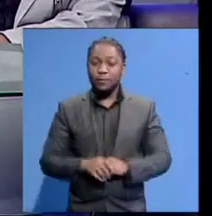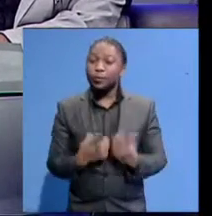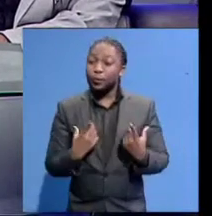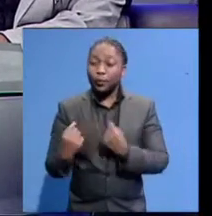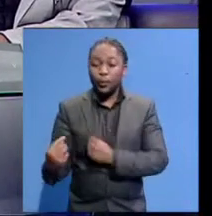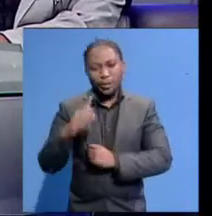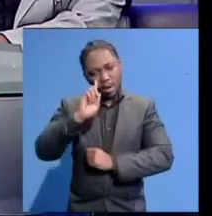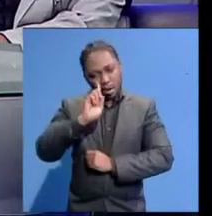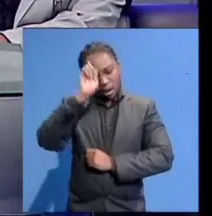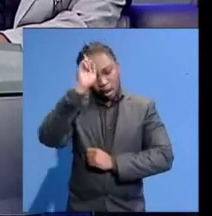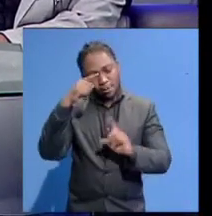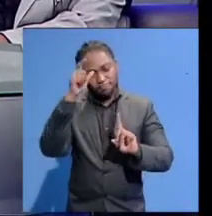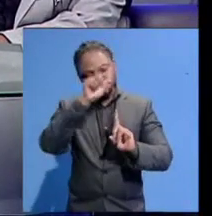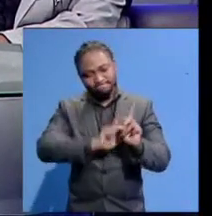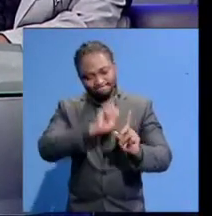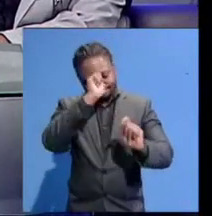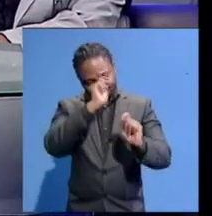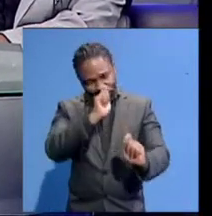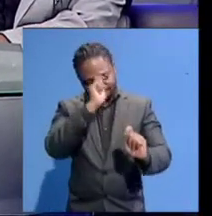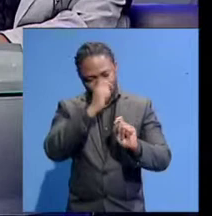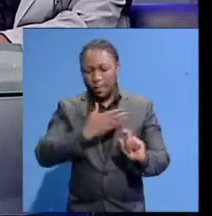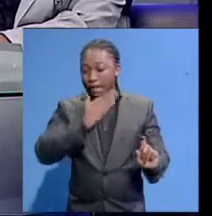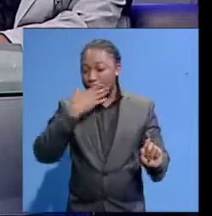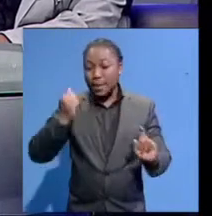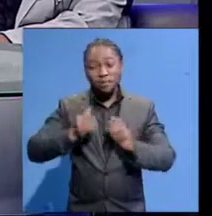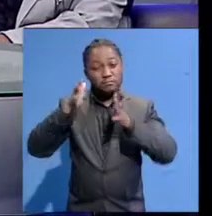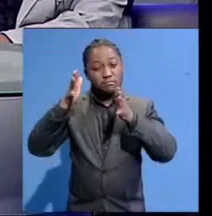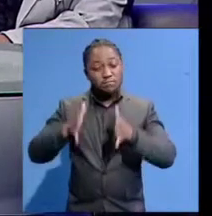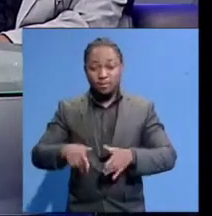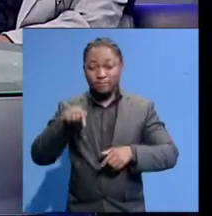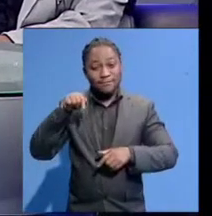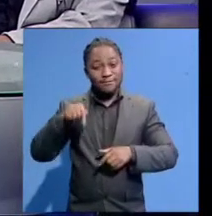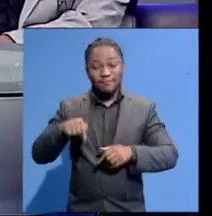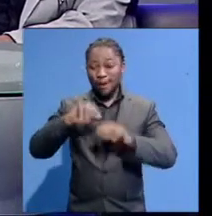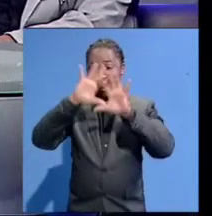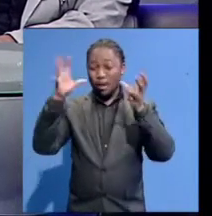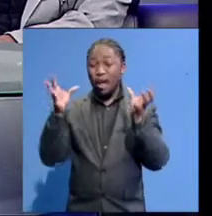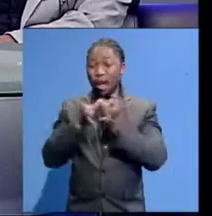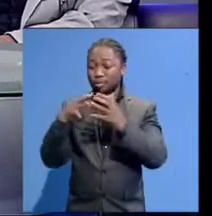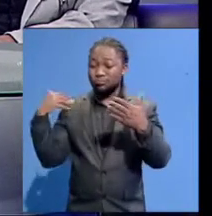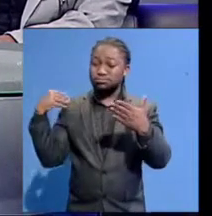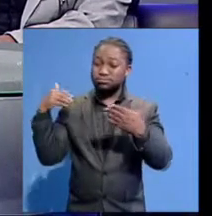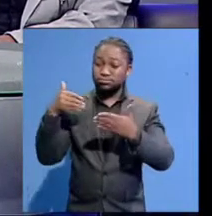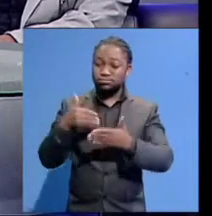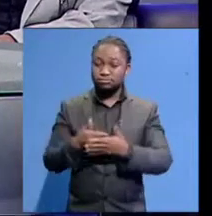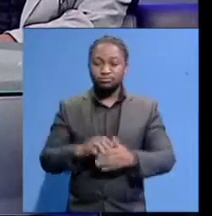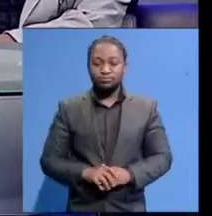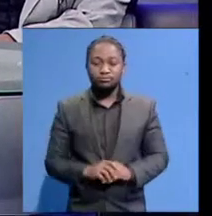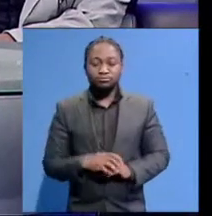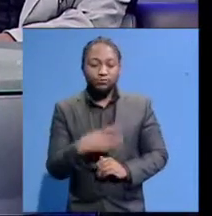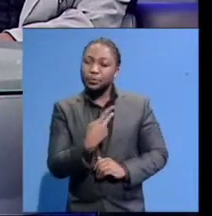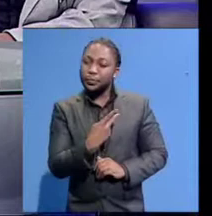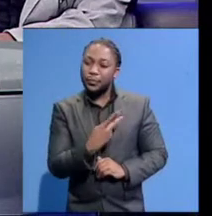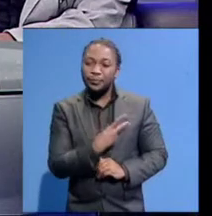greatest human beings to walk this earth. And that was Tears on Earth, and Tears on Earth it certainly is. Definitely. Well, good evening from the two of us. I'm